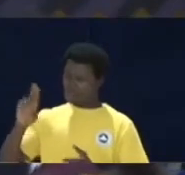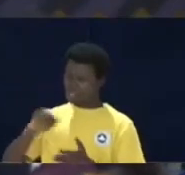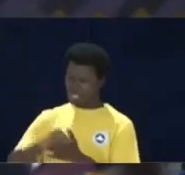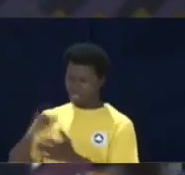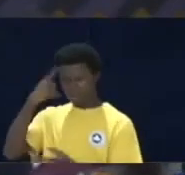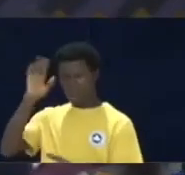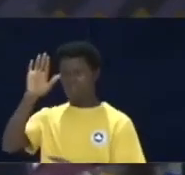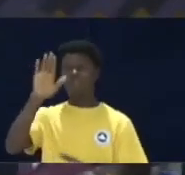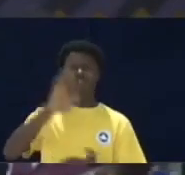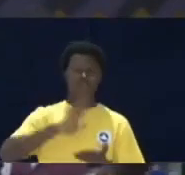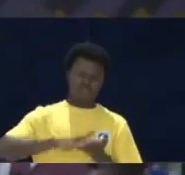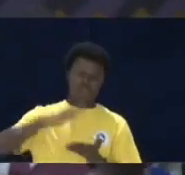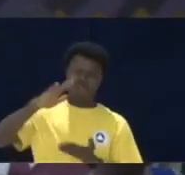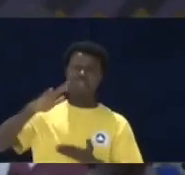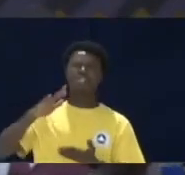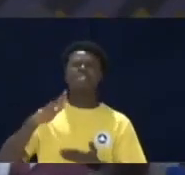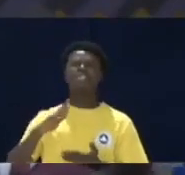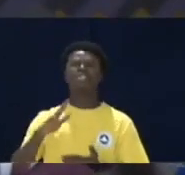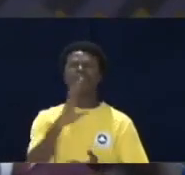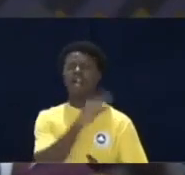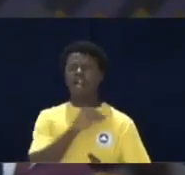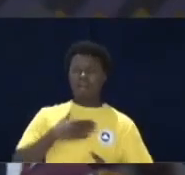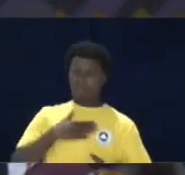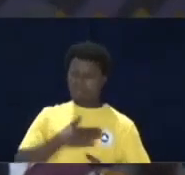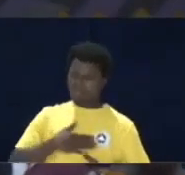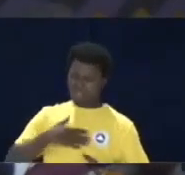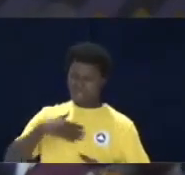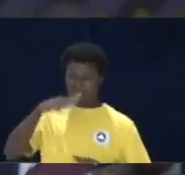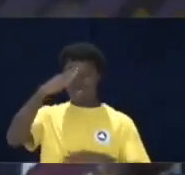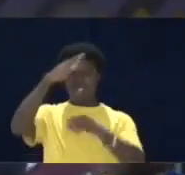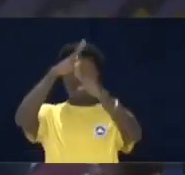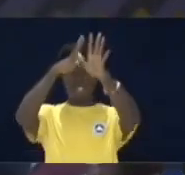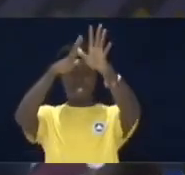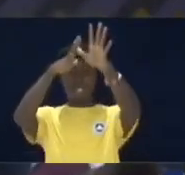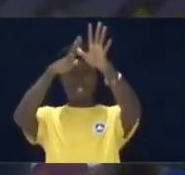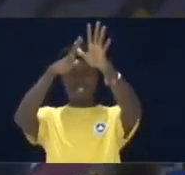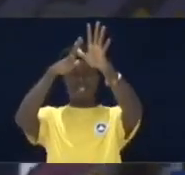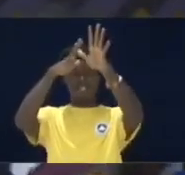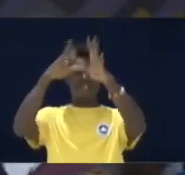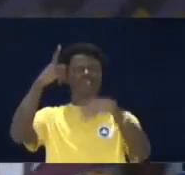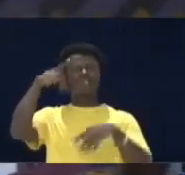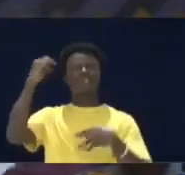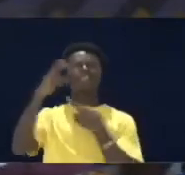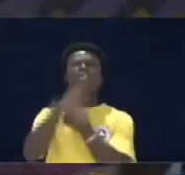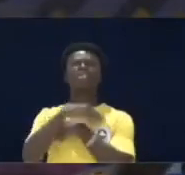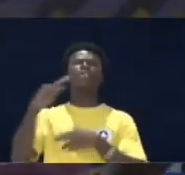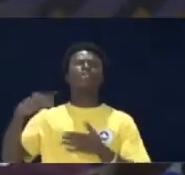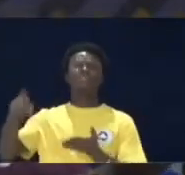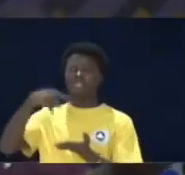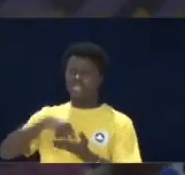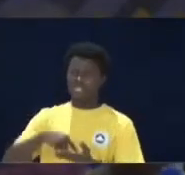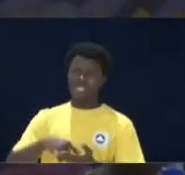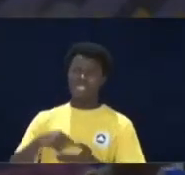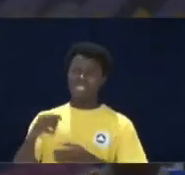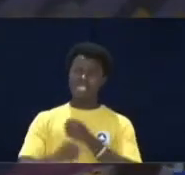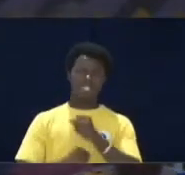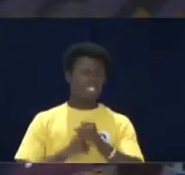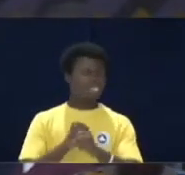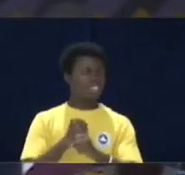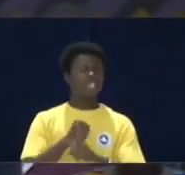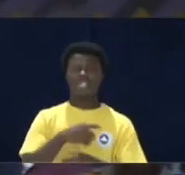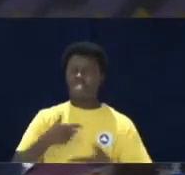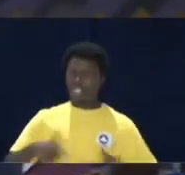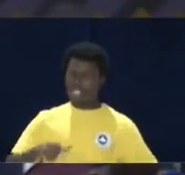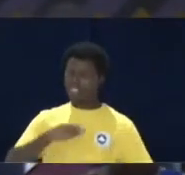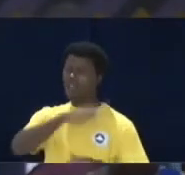glory. And please, Daddy, for the rest of this year, let all of